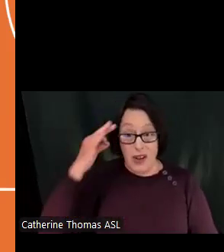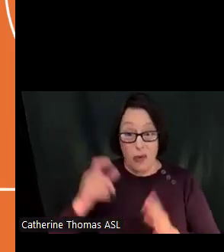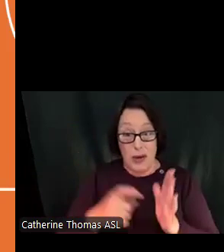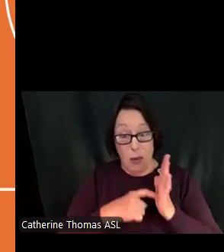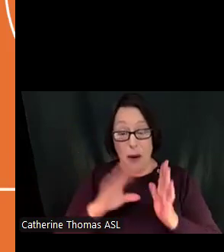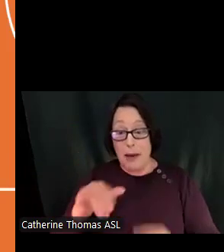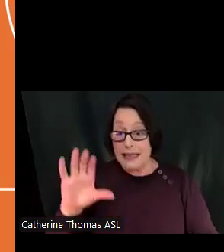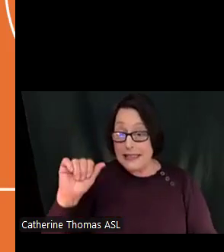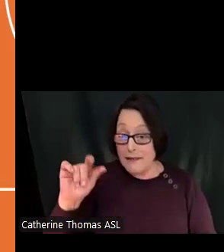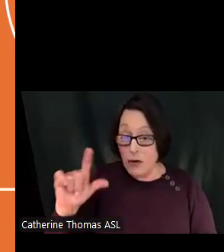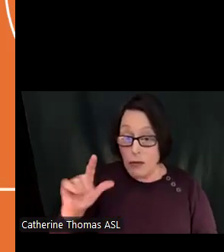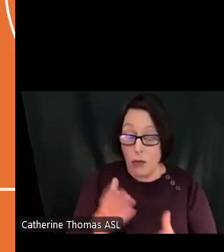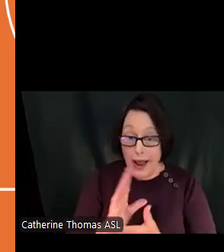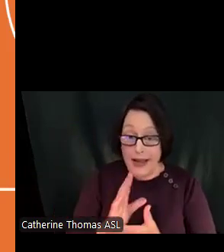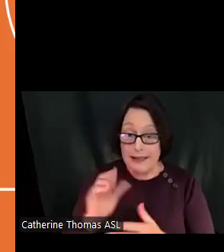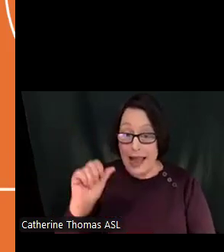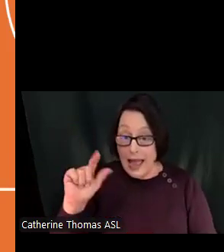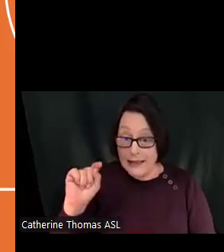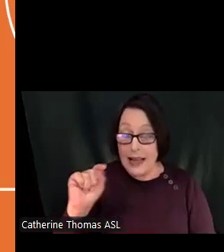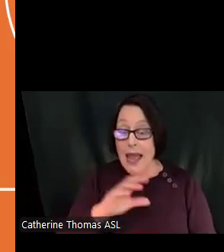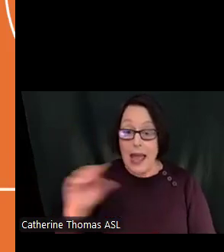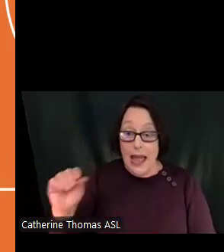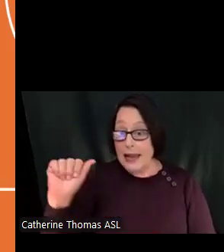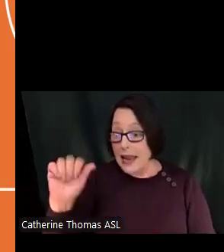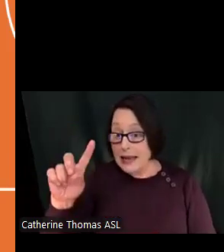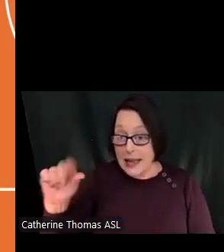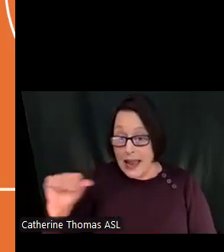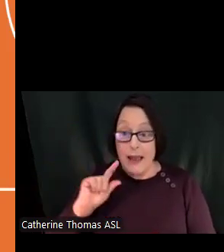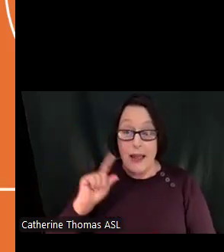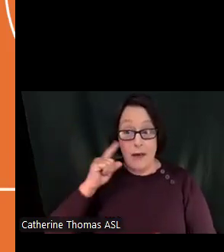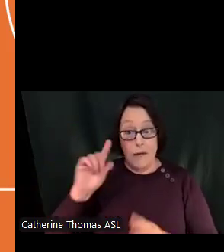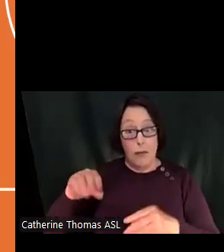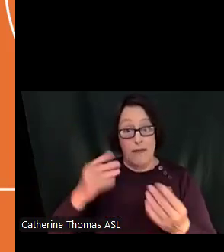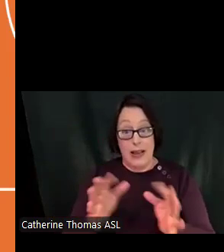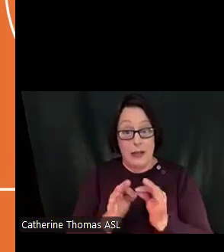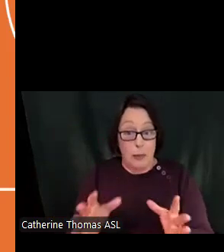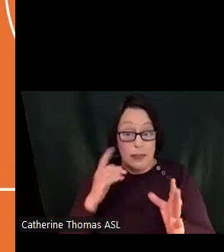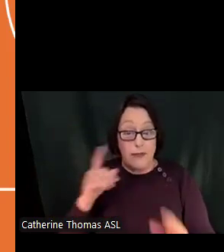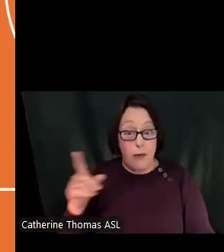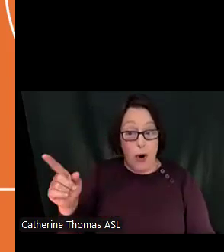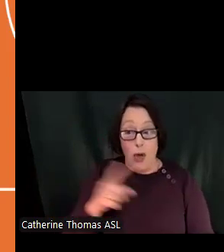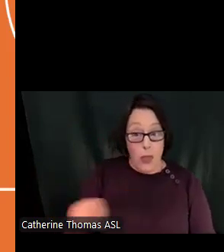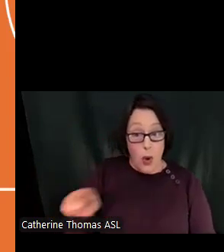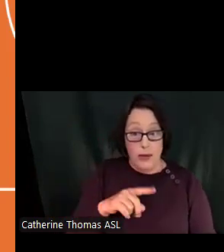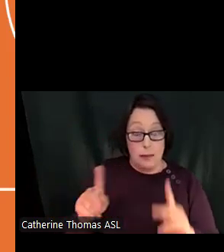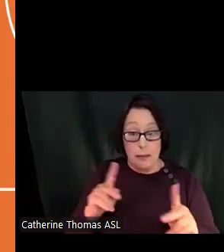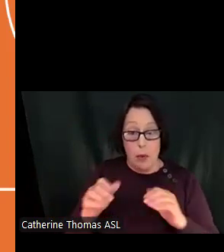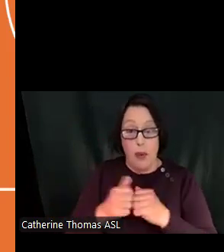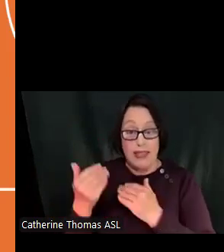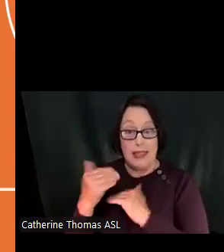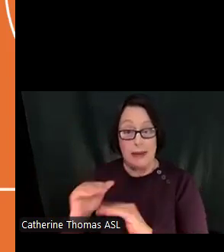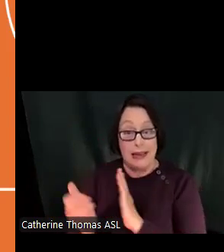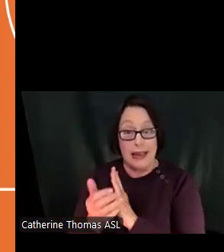Civil Rights Act and the Americans with Disabilities Act to provide interpreters for their limited English proficient